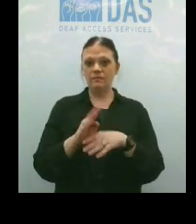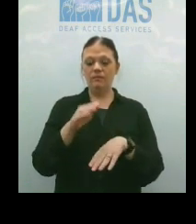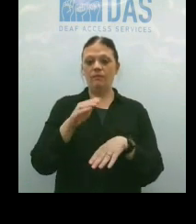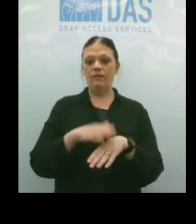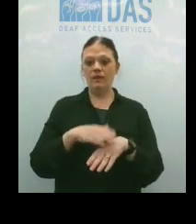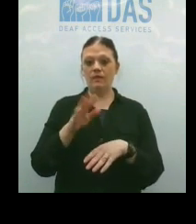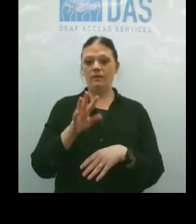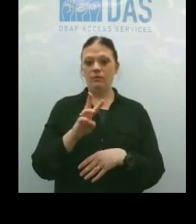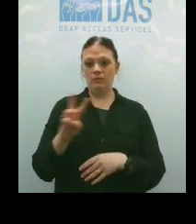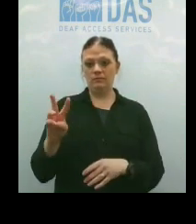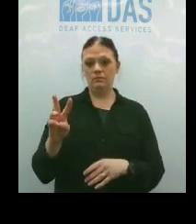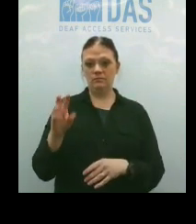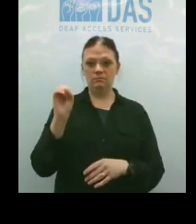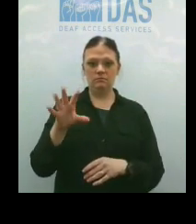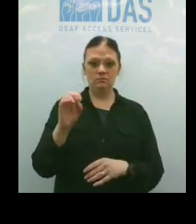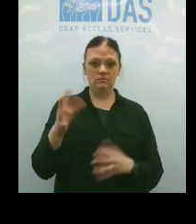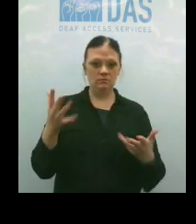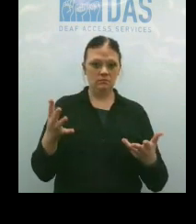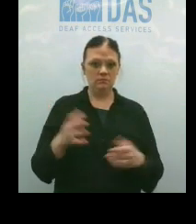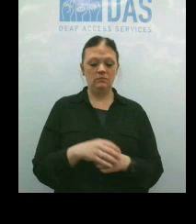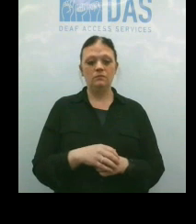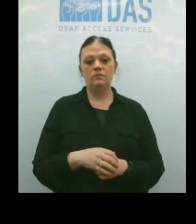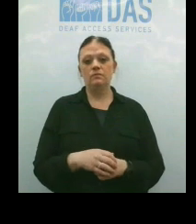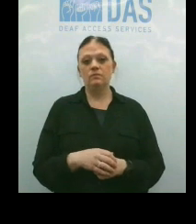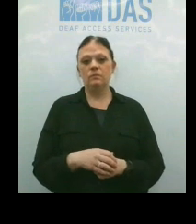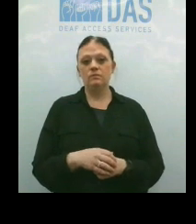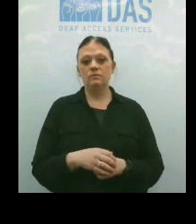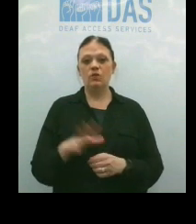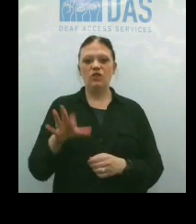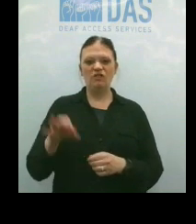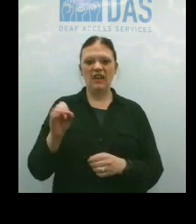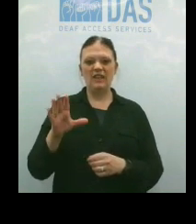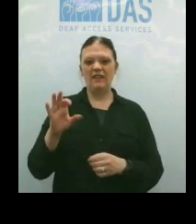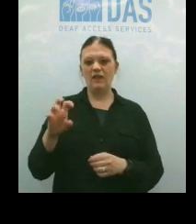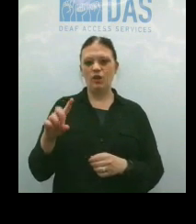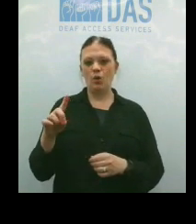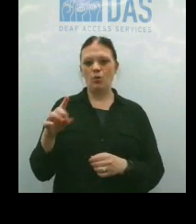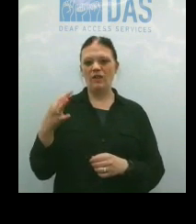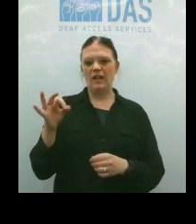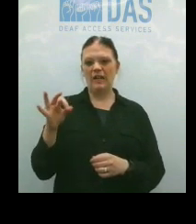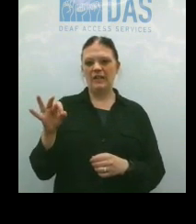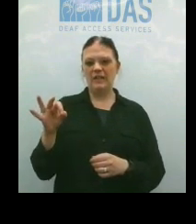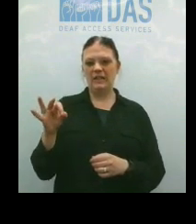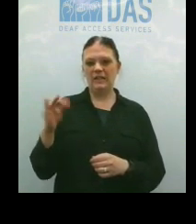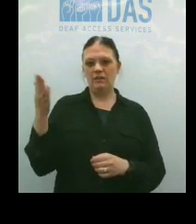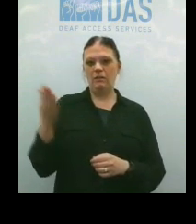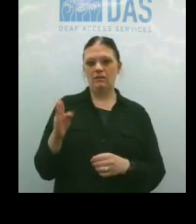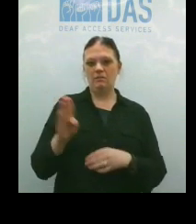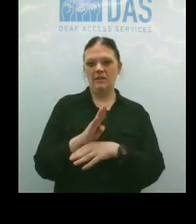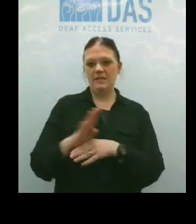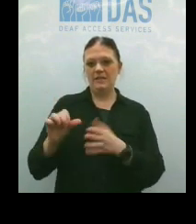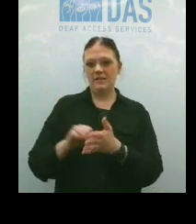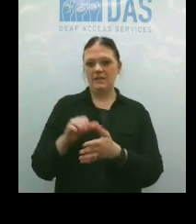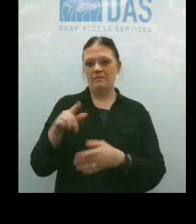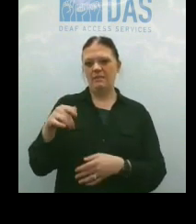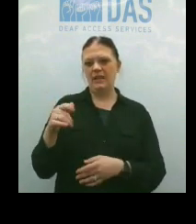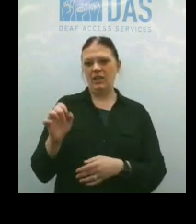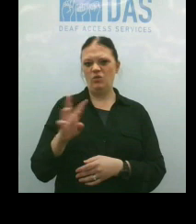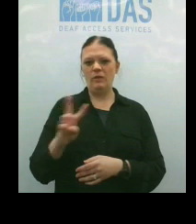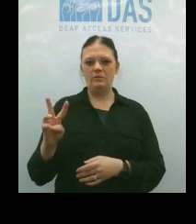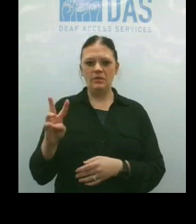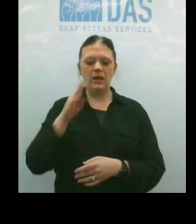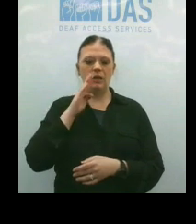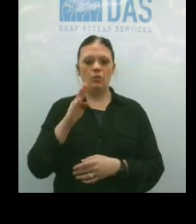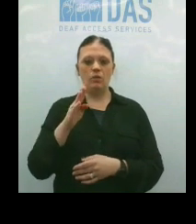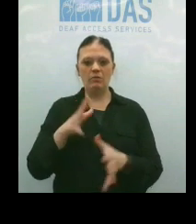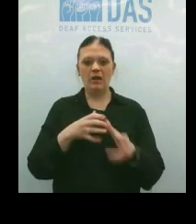our page. I gave you the link earlier, and you can also find it on our COVID-19/business page. And the list will be updated as